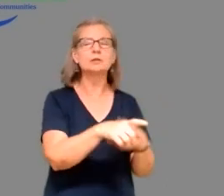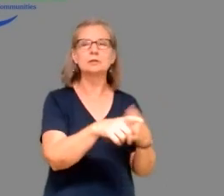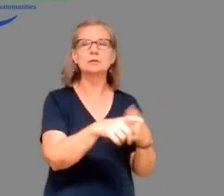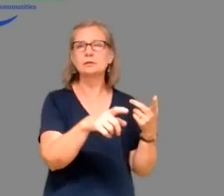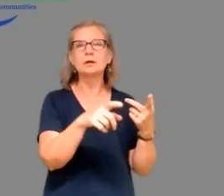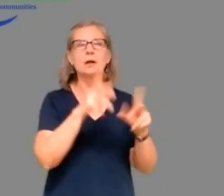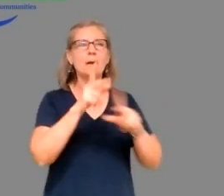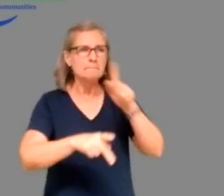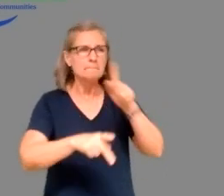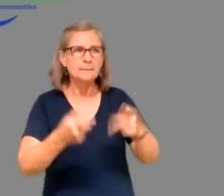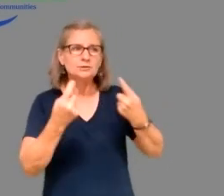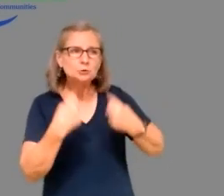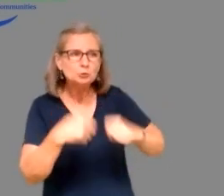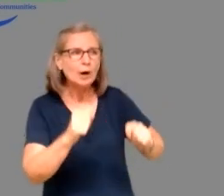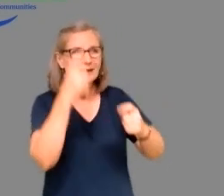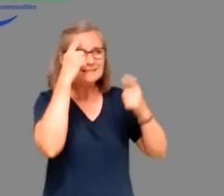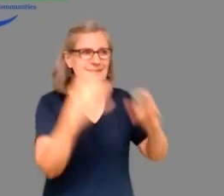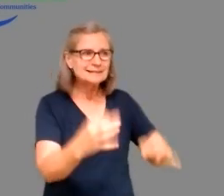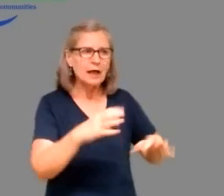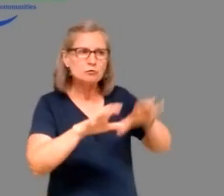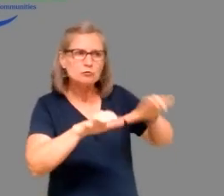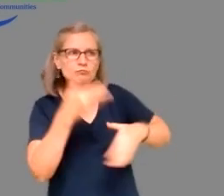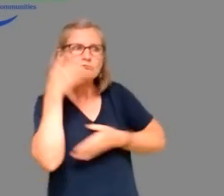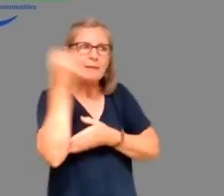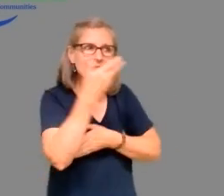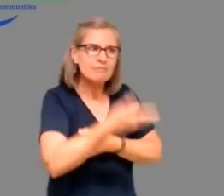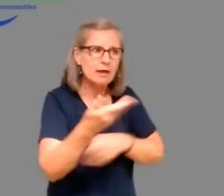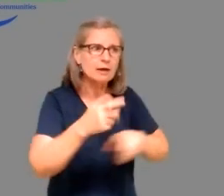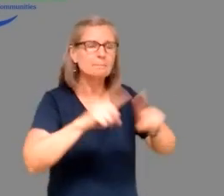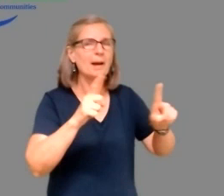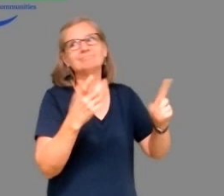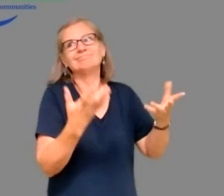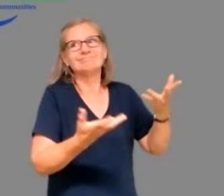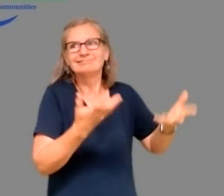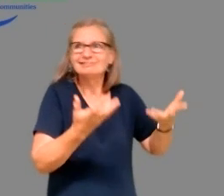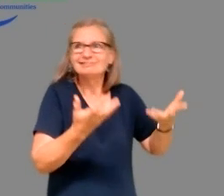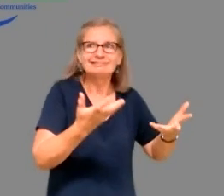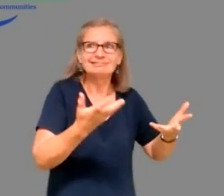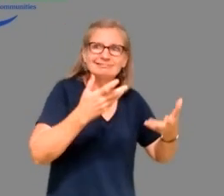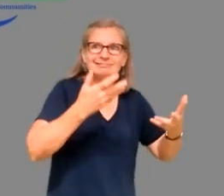time. Hindsight, always 2020. Yeah. Right.